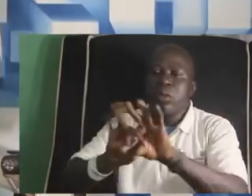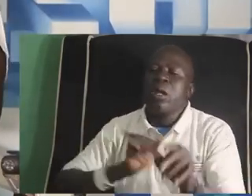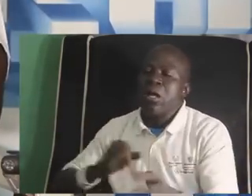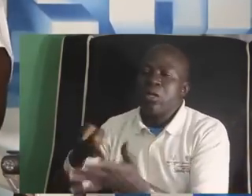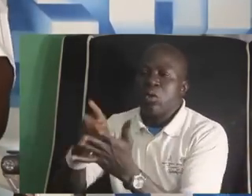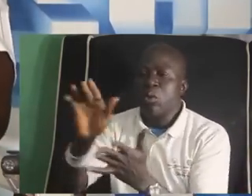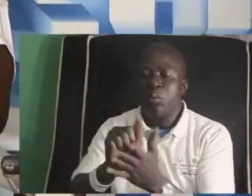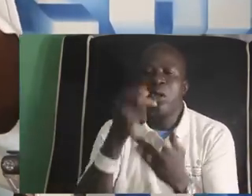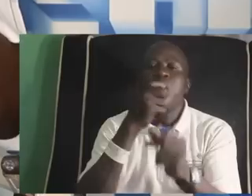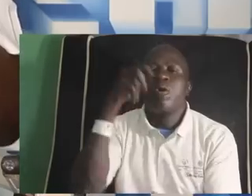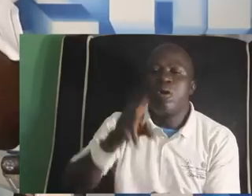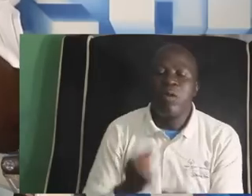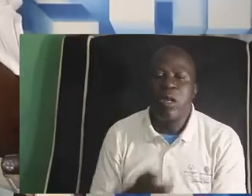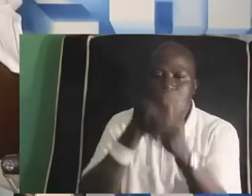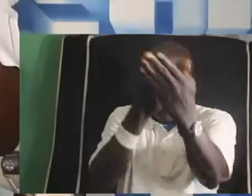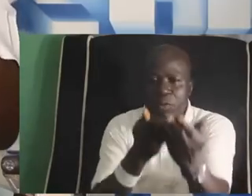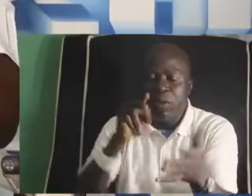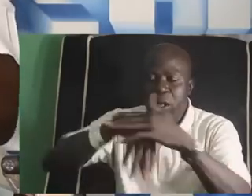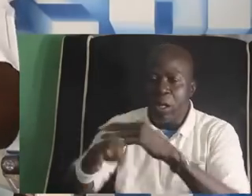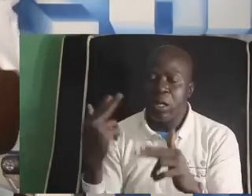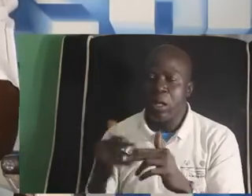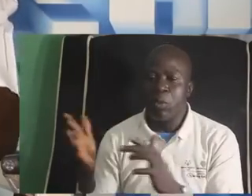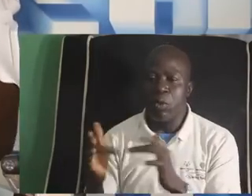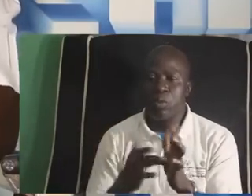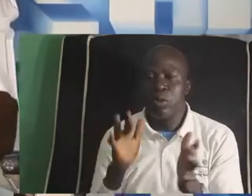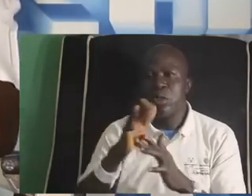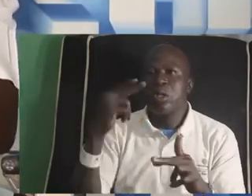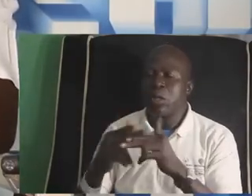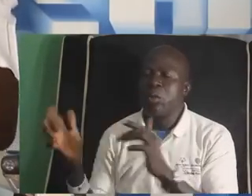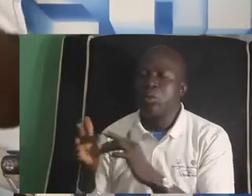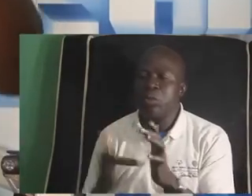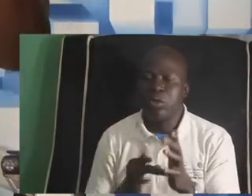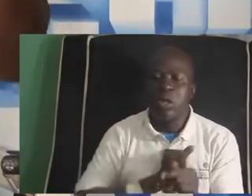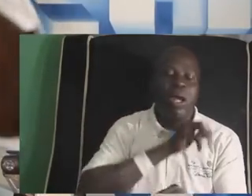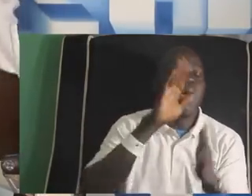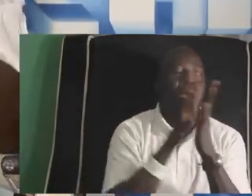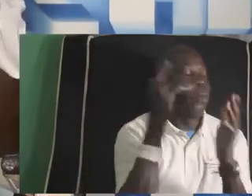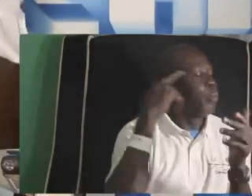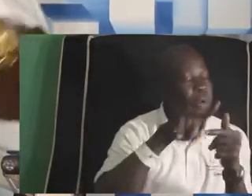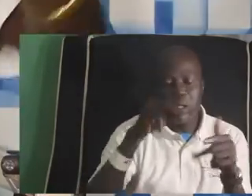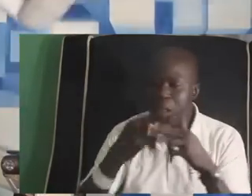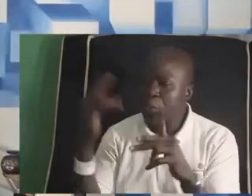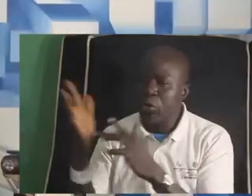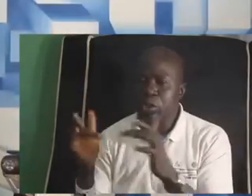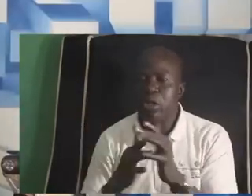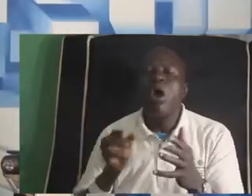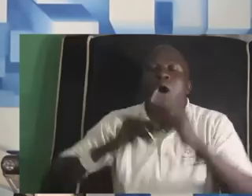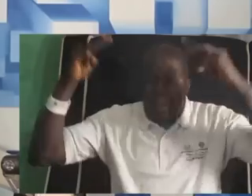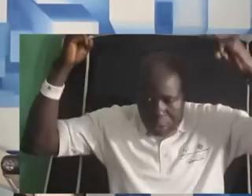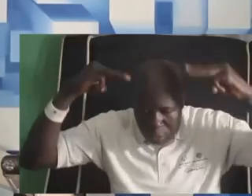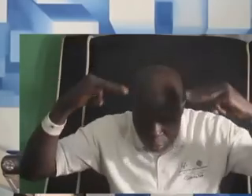As you are paying your covenant of prayer, in the name of Jesus, like a prayer. I pray the name of Jesus.